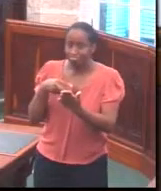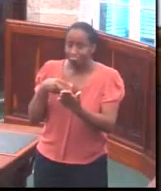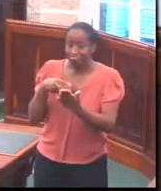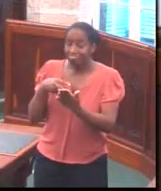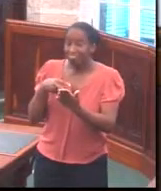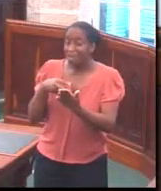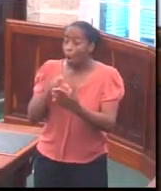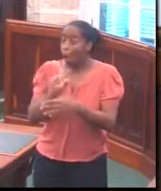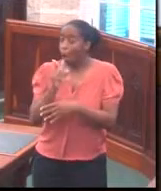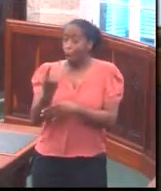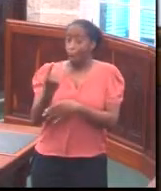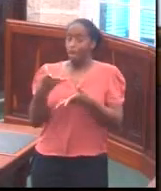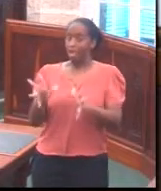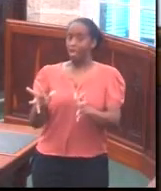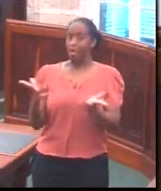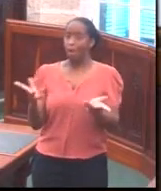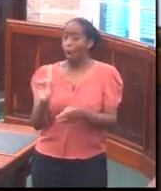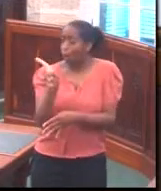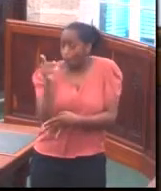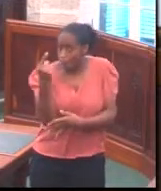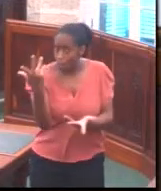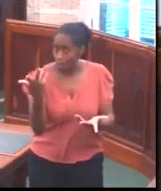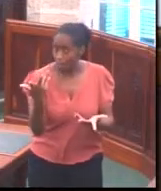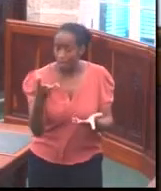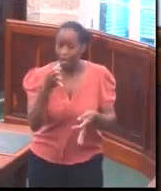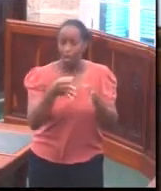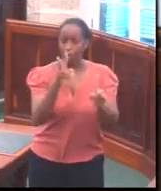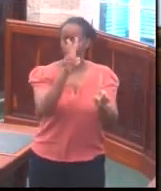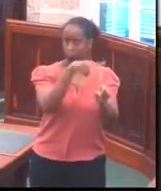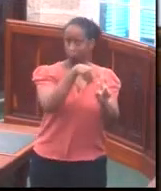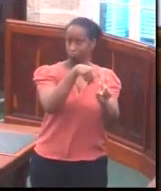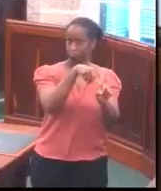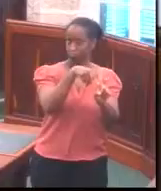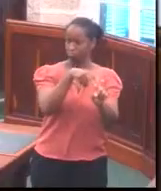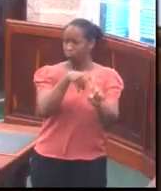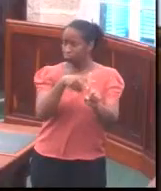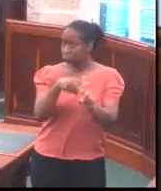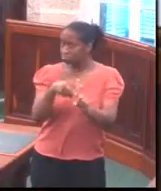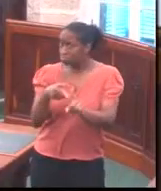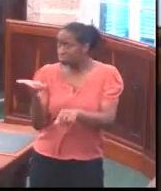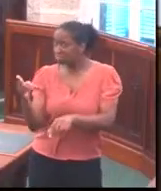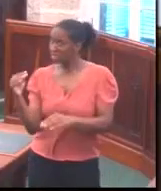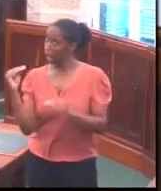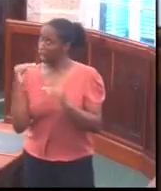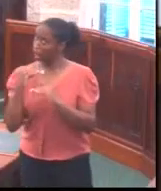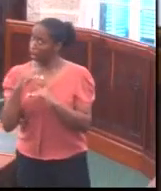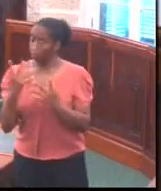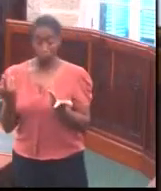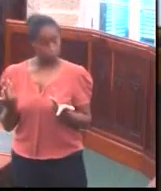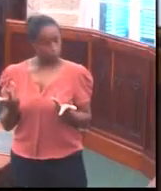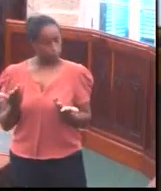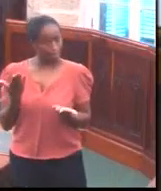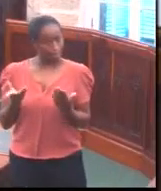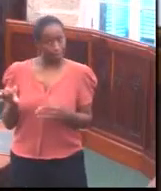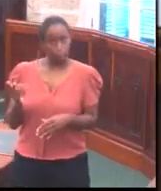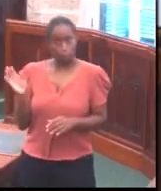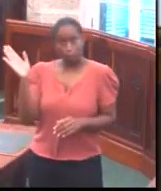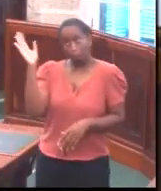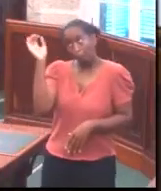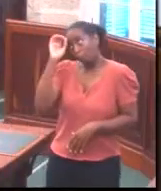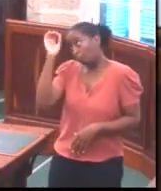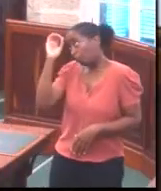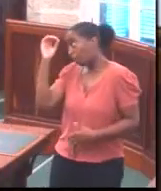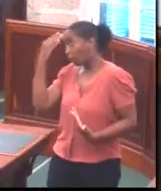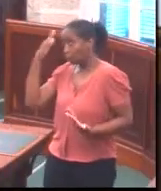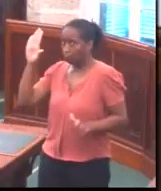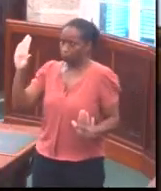me into saying it was a lie, because they may not have known. And I should not accuse them of being liars, and I will not. What I